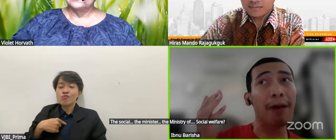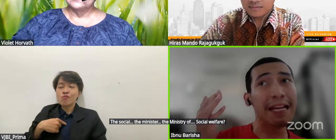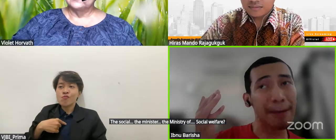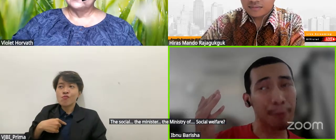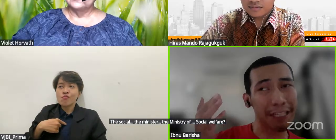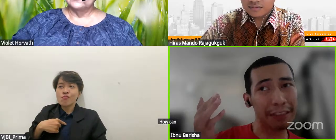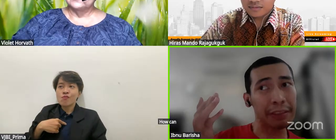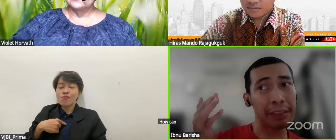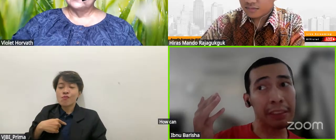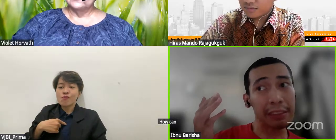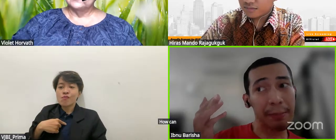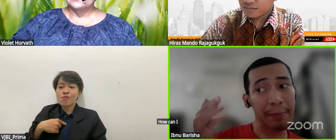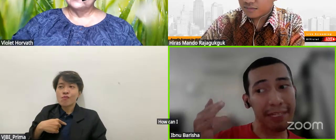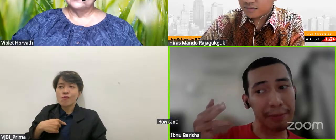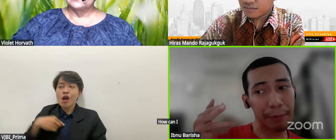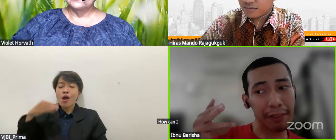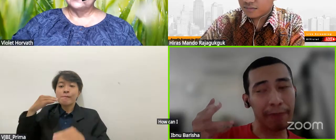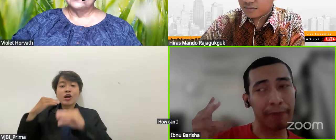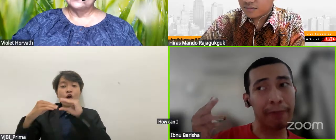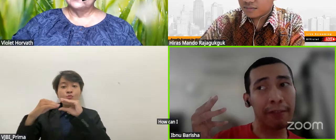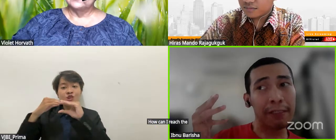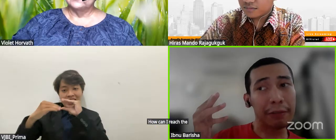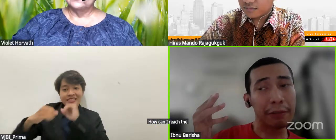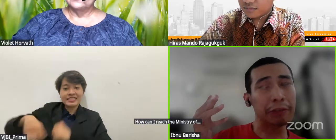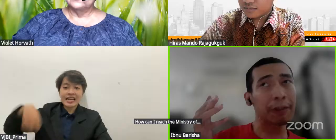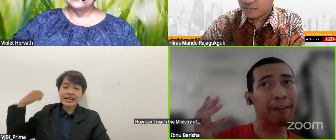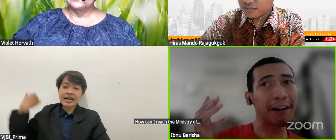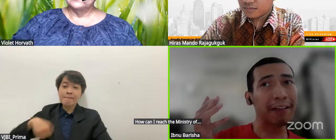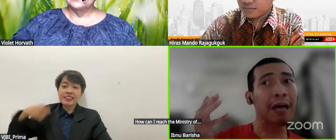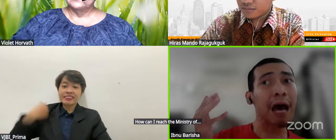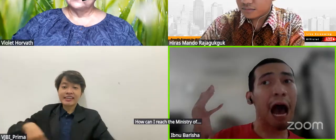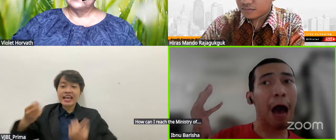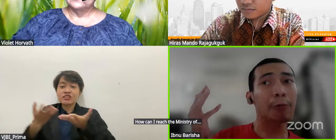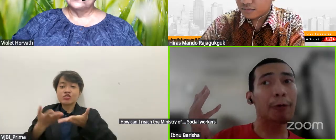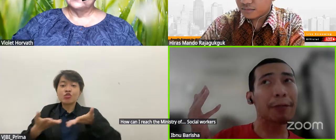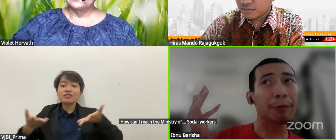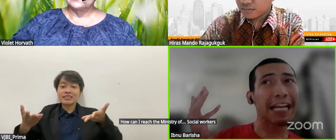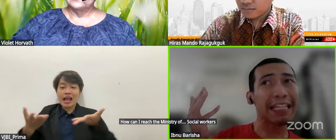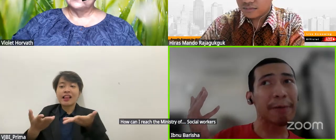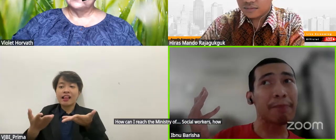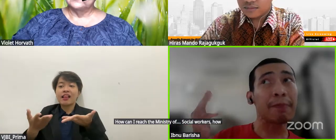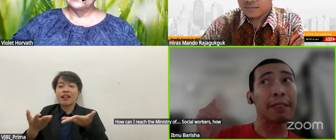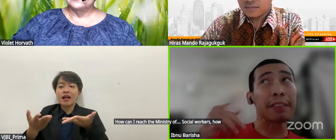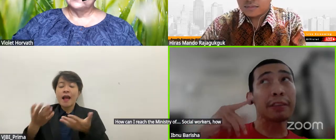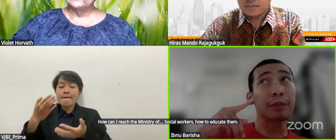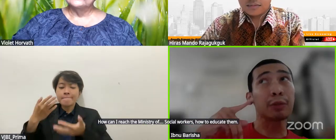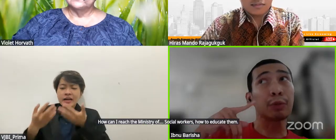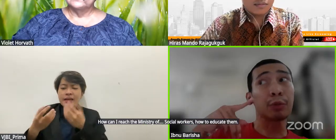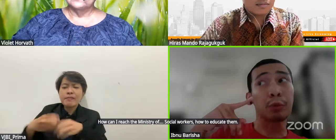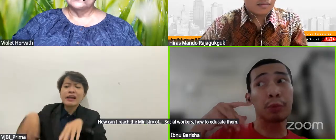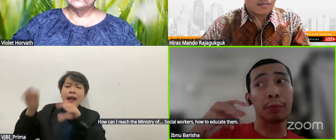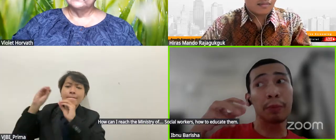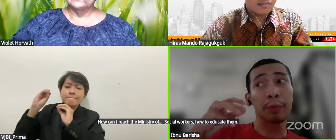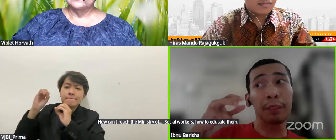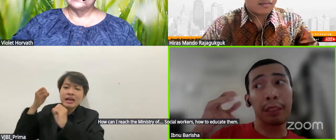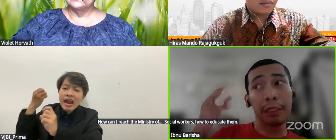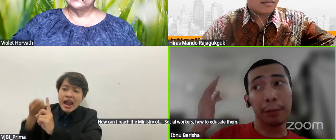How can I reach the ministry of social welfares? How to educate them